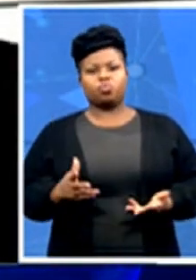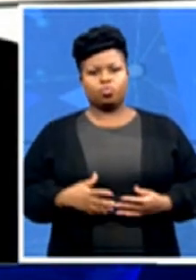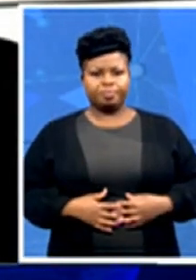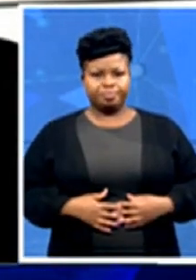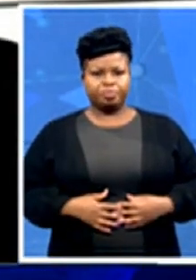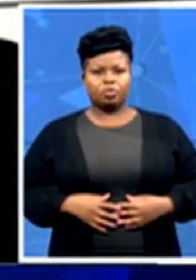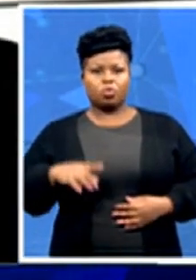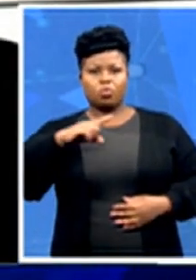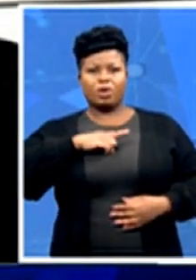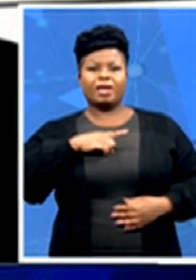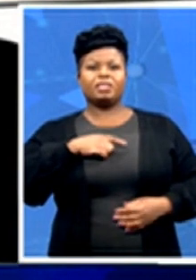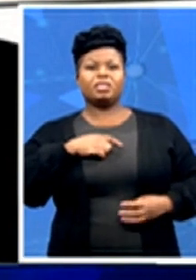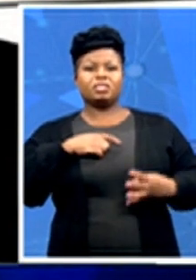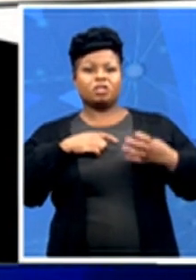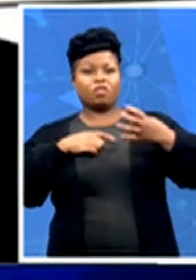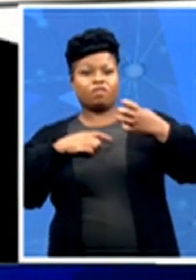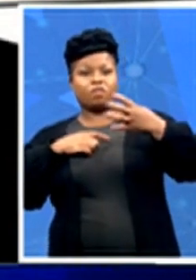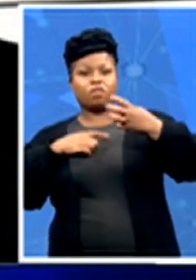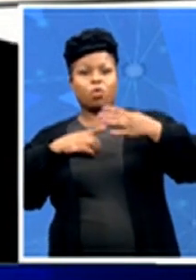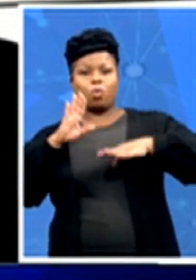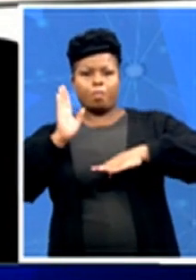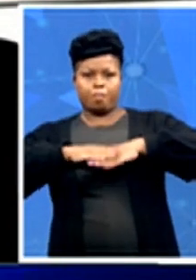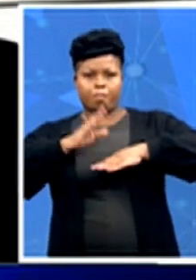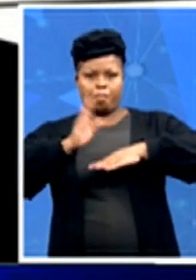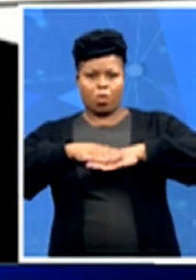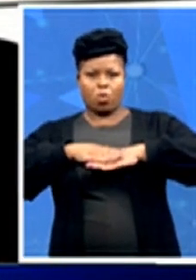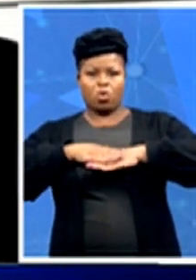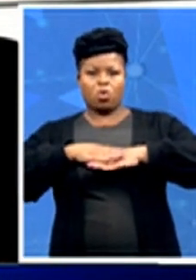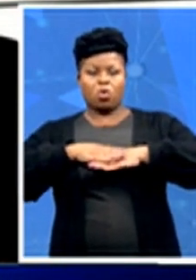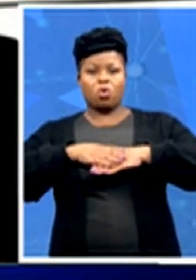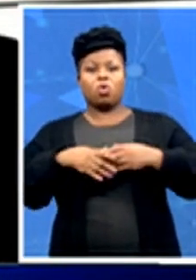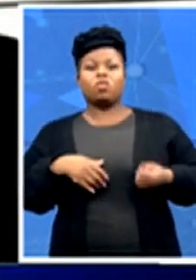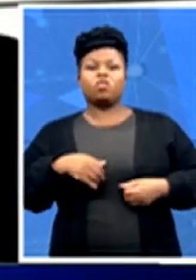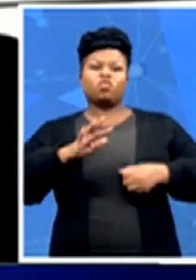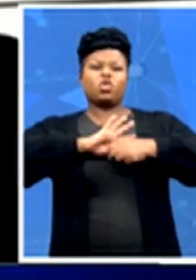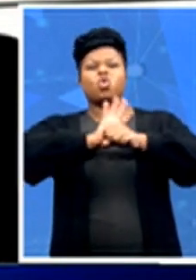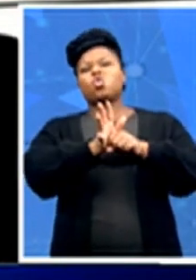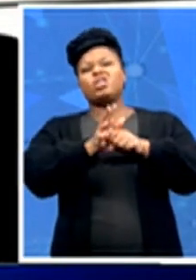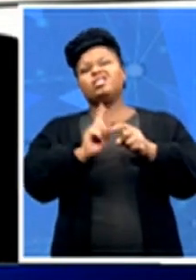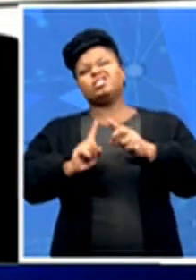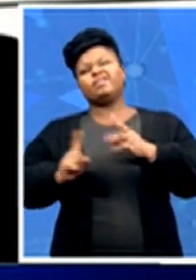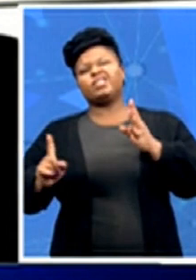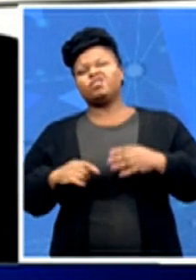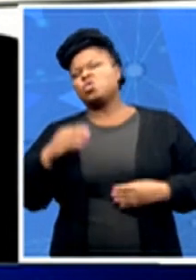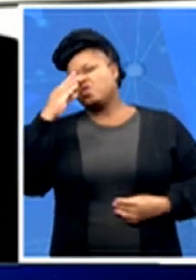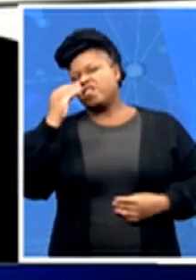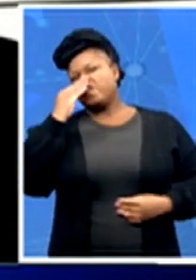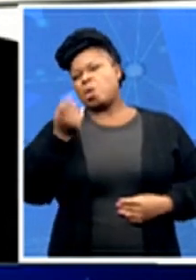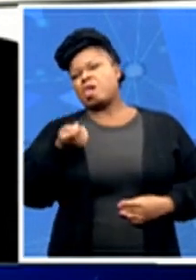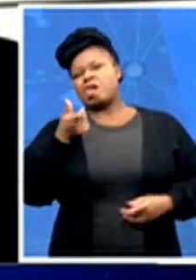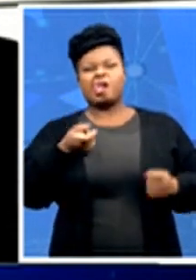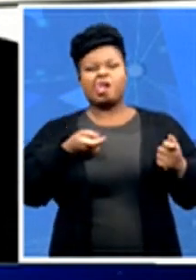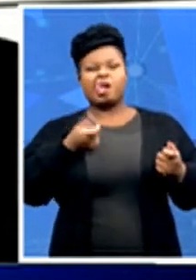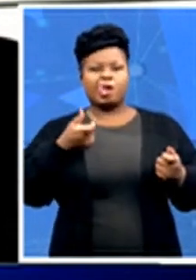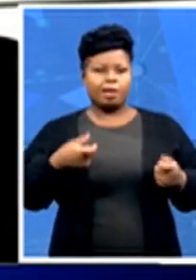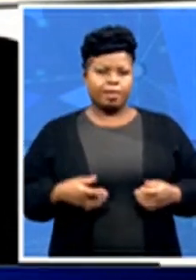coronaviruses that cause, you know, very mild colds. And they